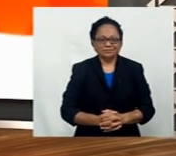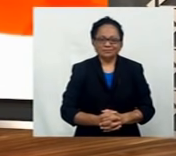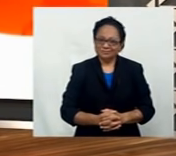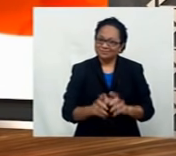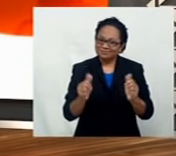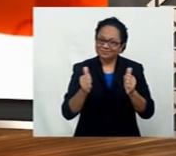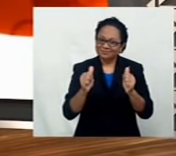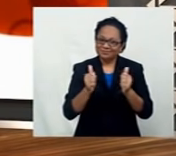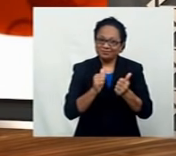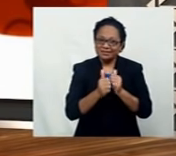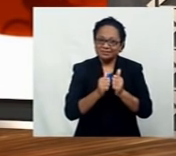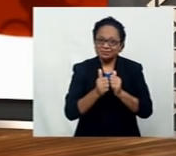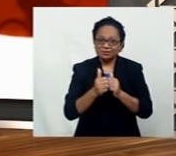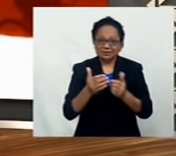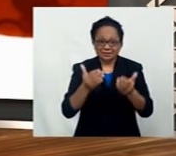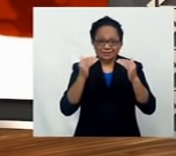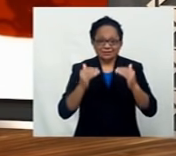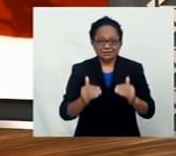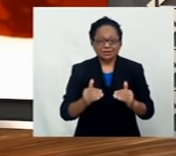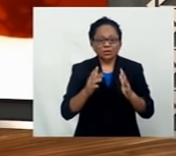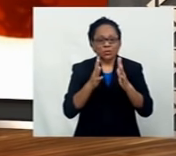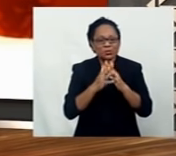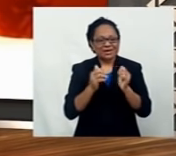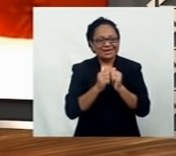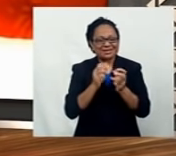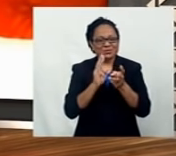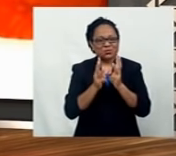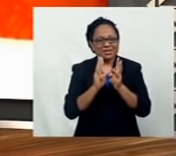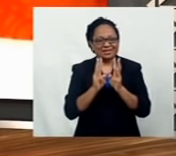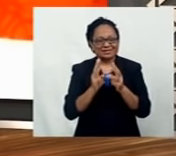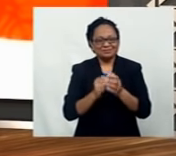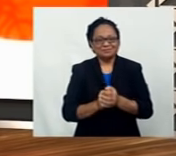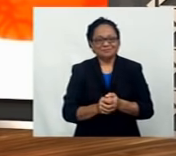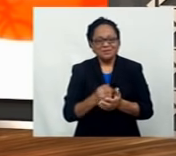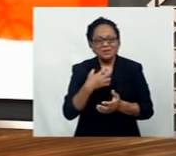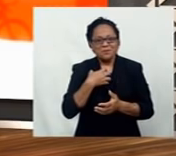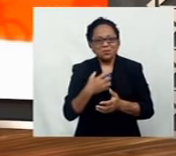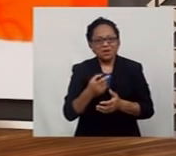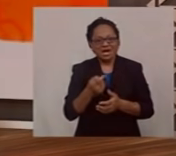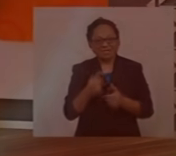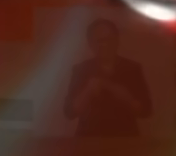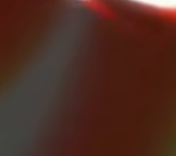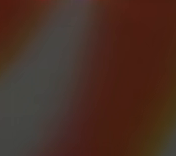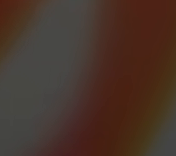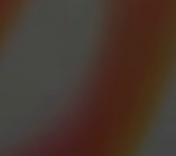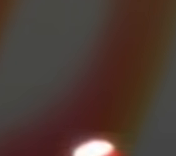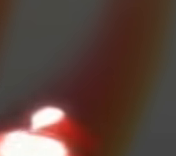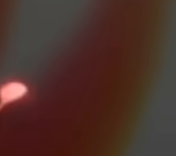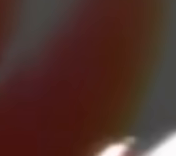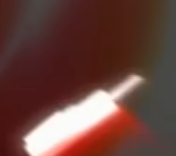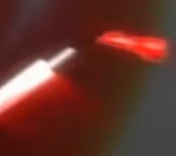That's it from Sports Tonight. Up next, your weekend weather forecast. This and more after the break.